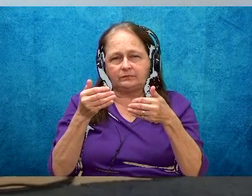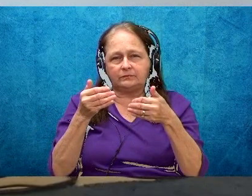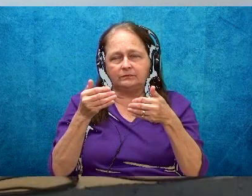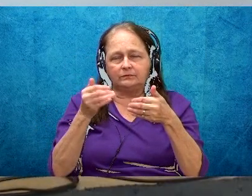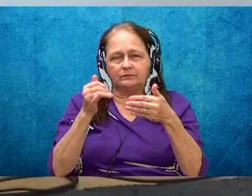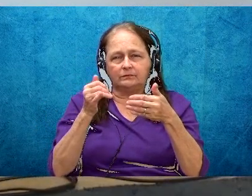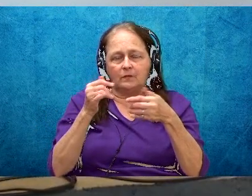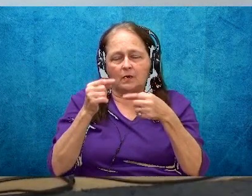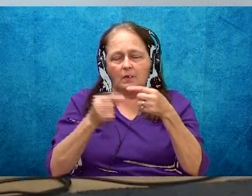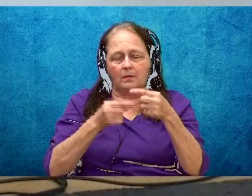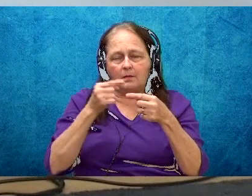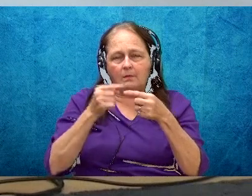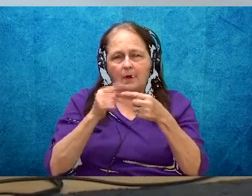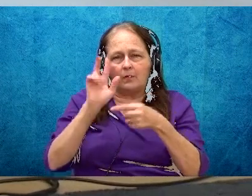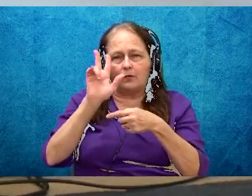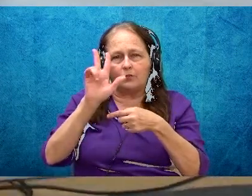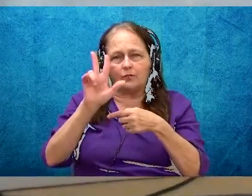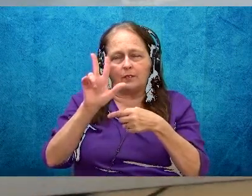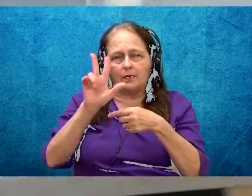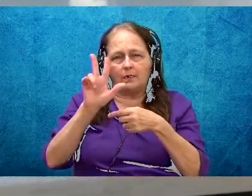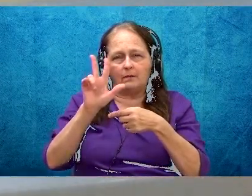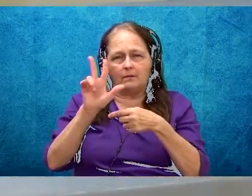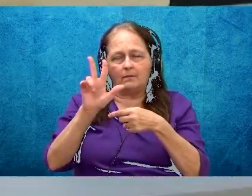it's about 3.